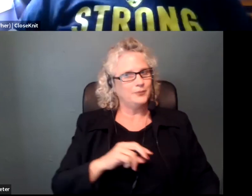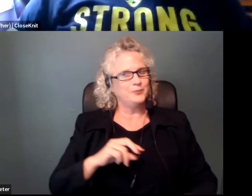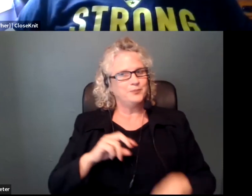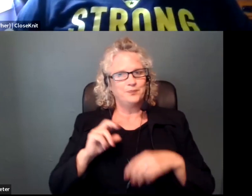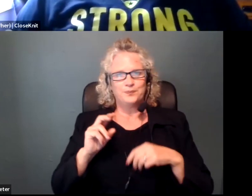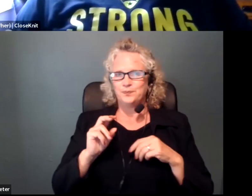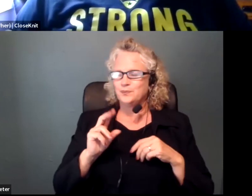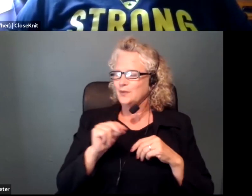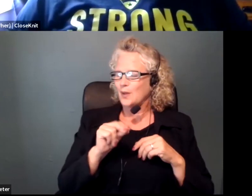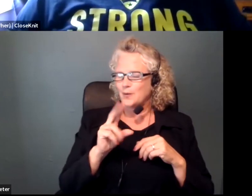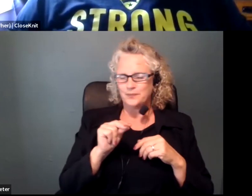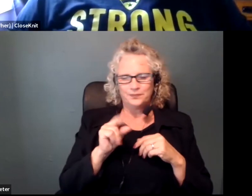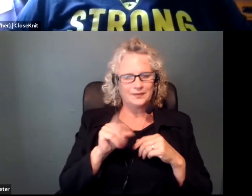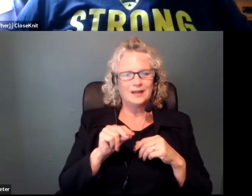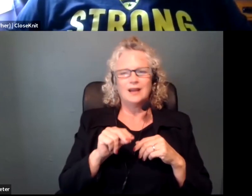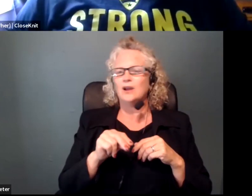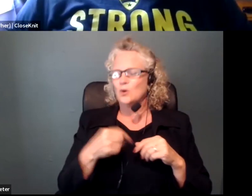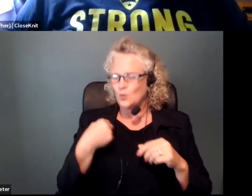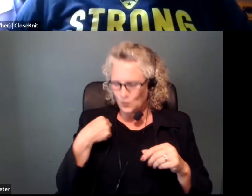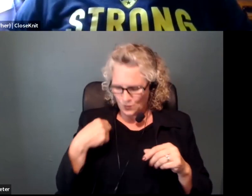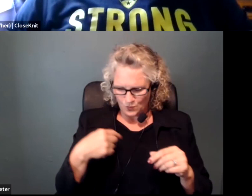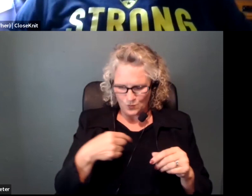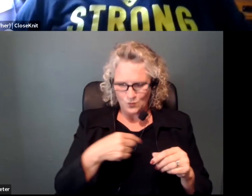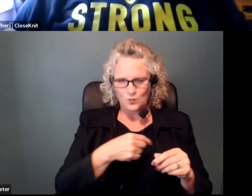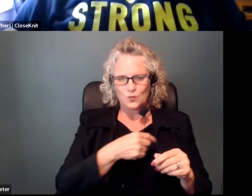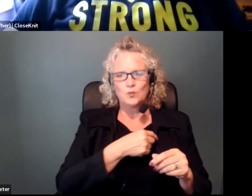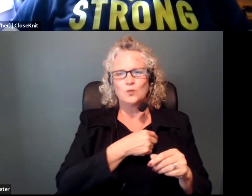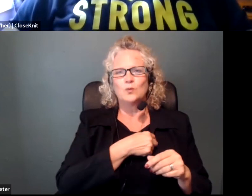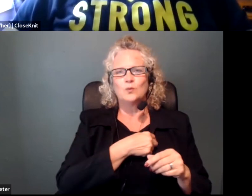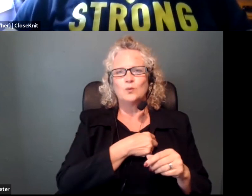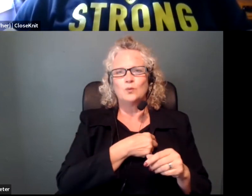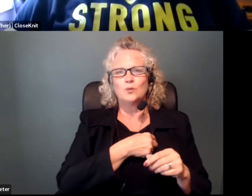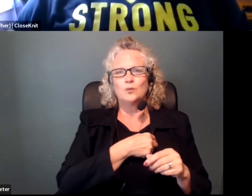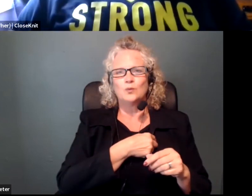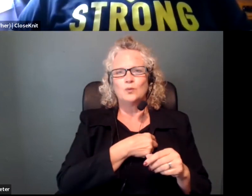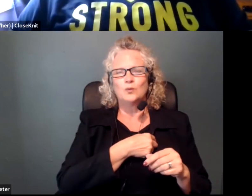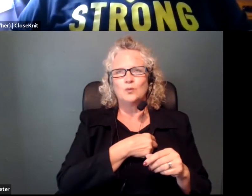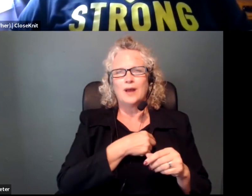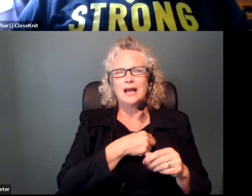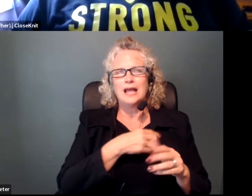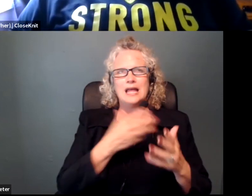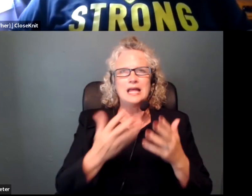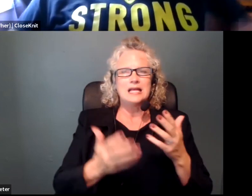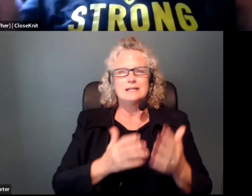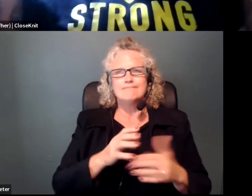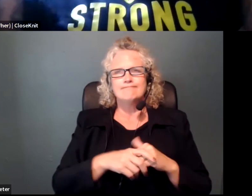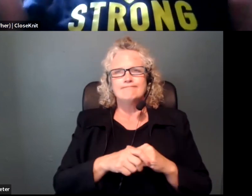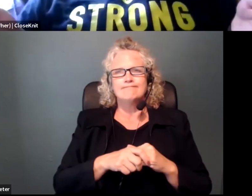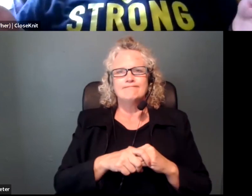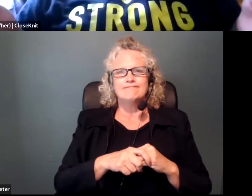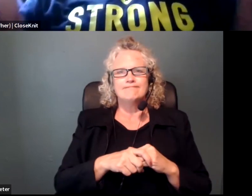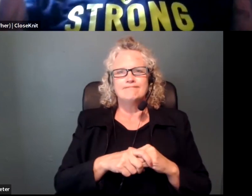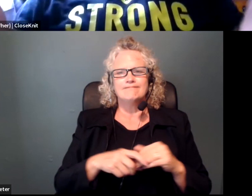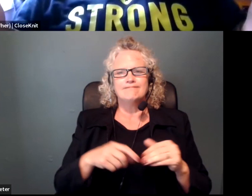Yes, correct. So we don't serve people. We don't I wouldn't even really say we serve